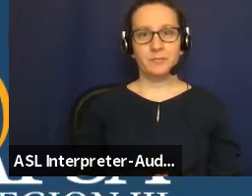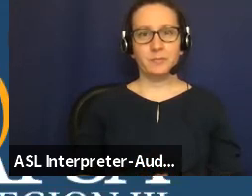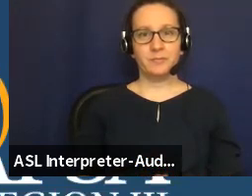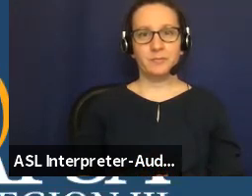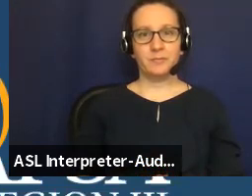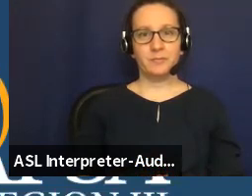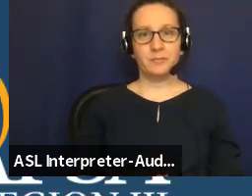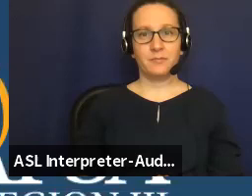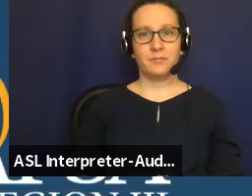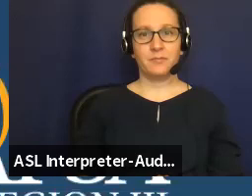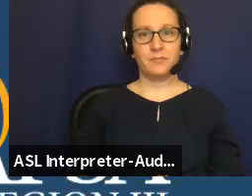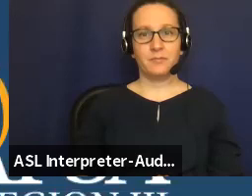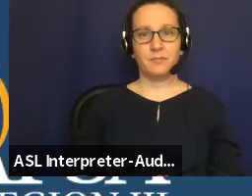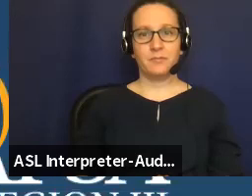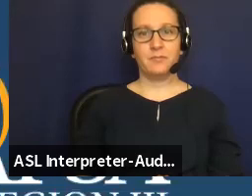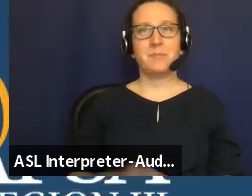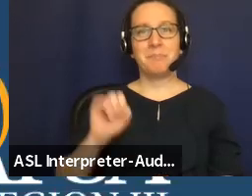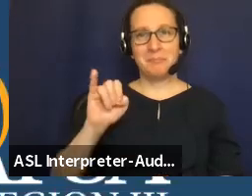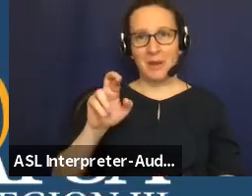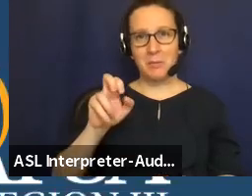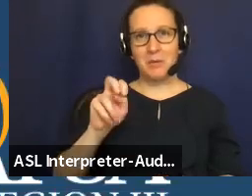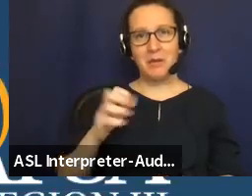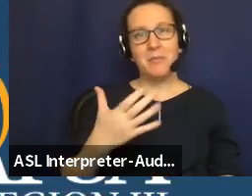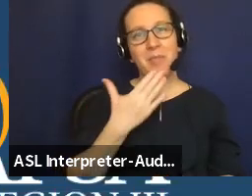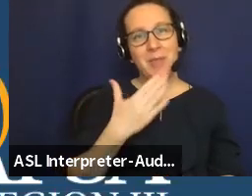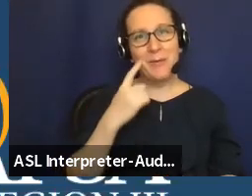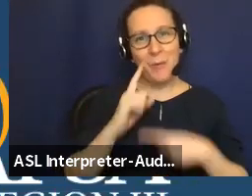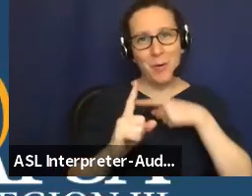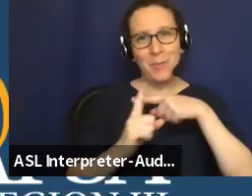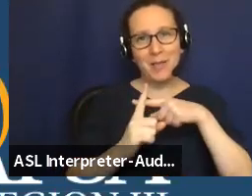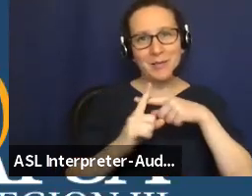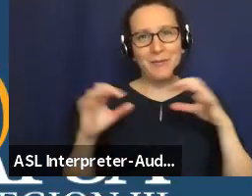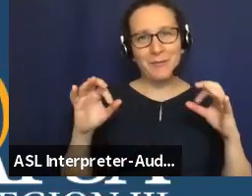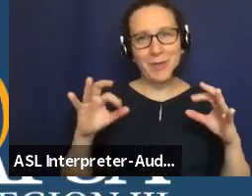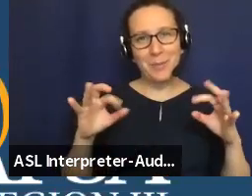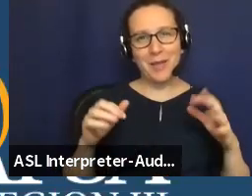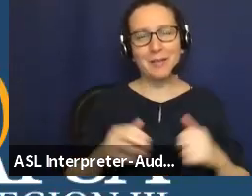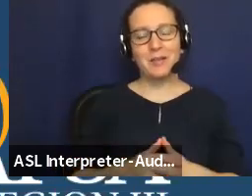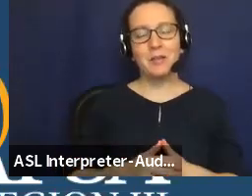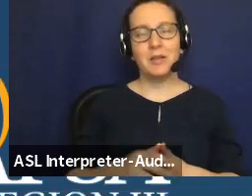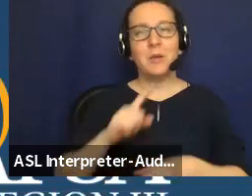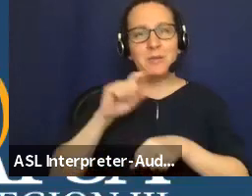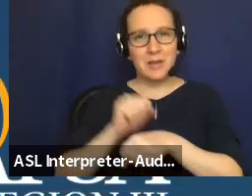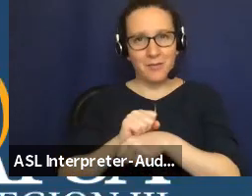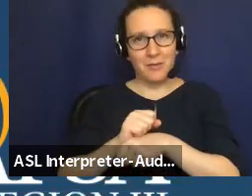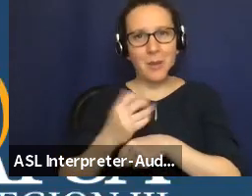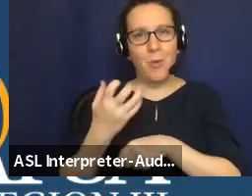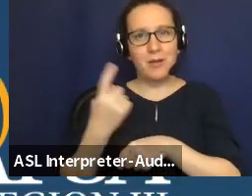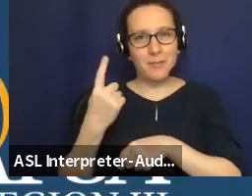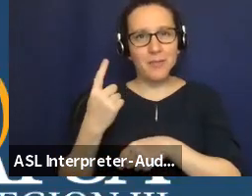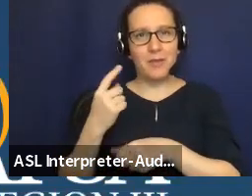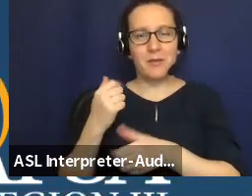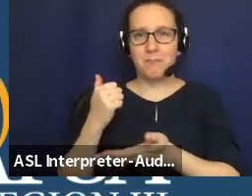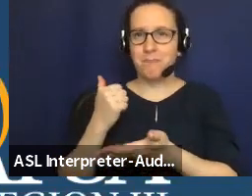And Okay. So thank you for the positive feedback. We definitely wanted to do something timely